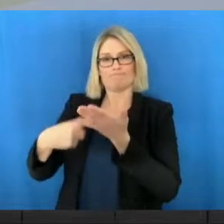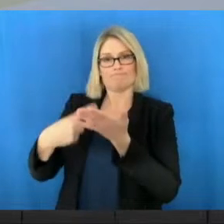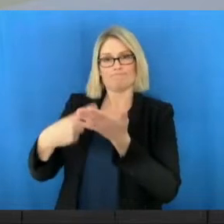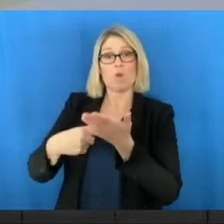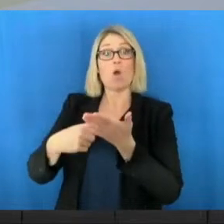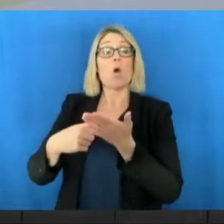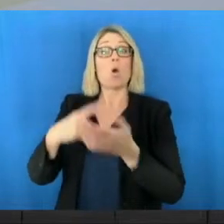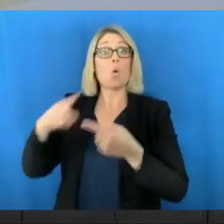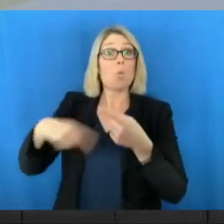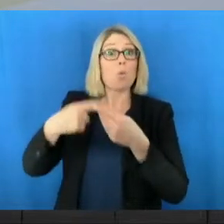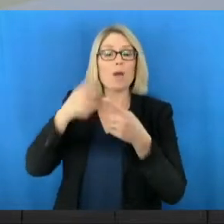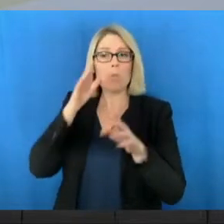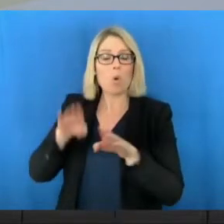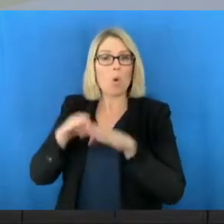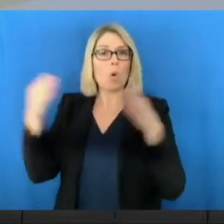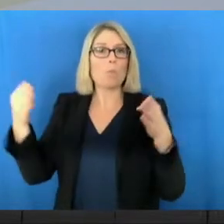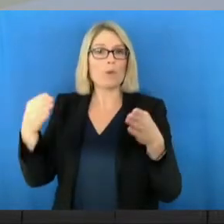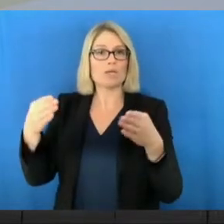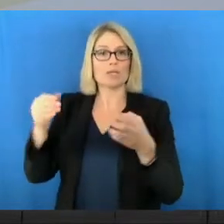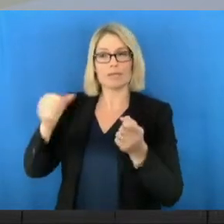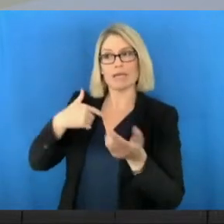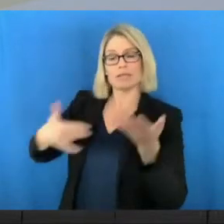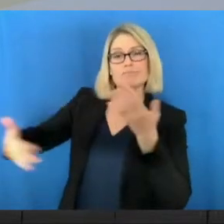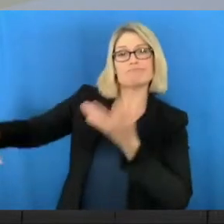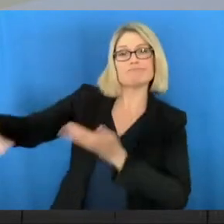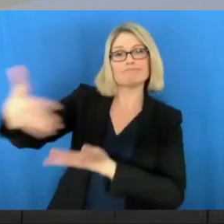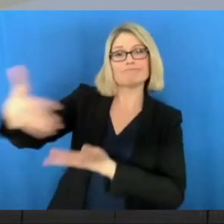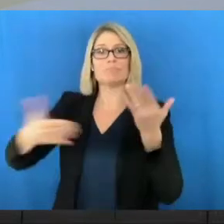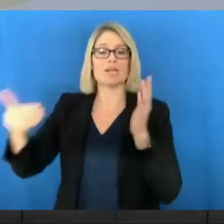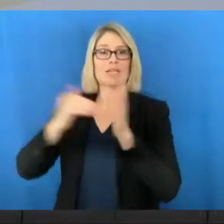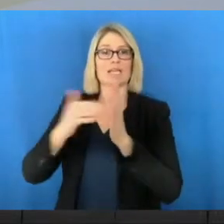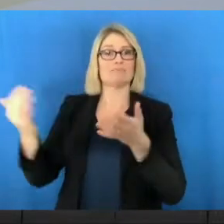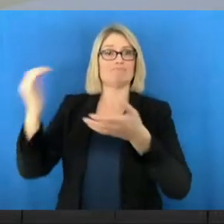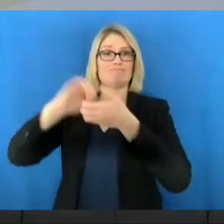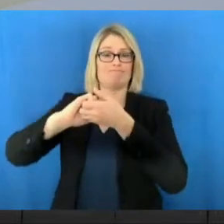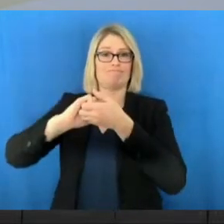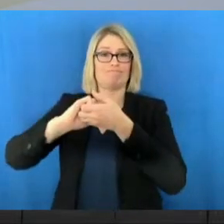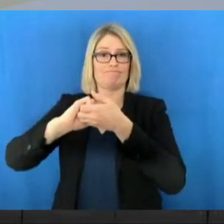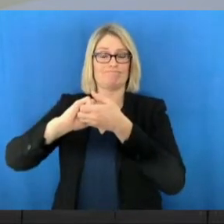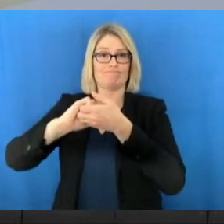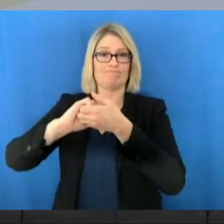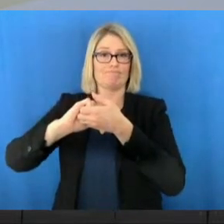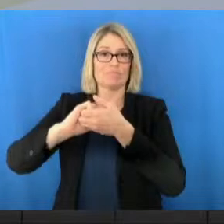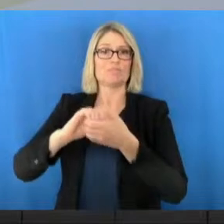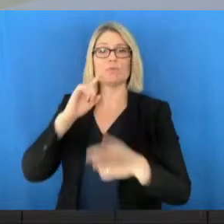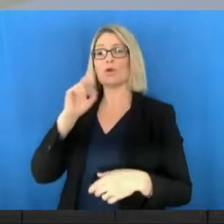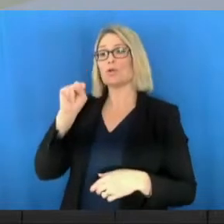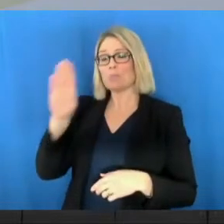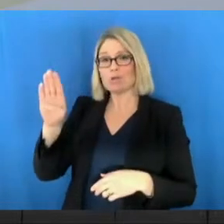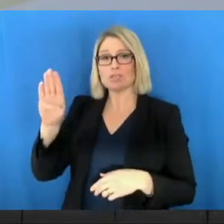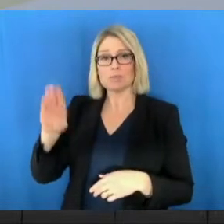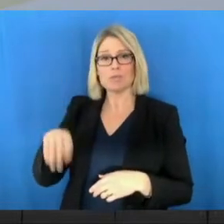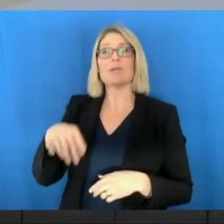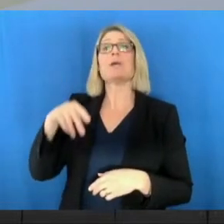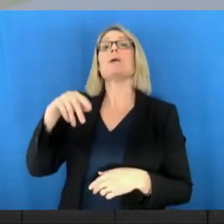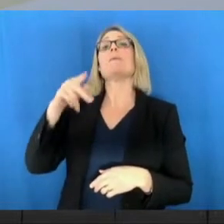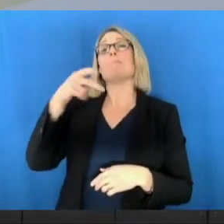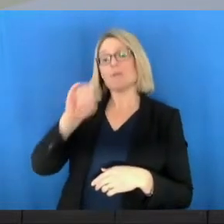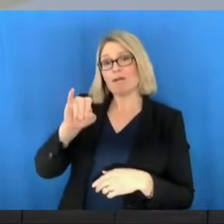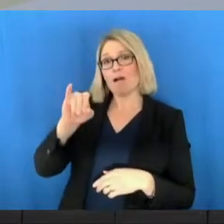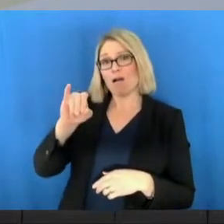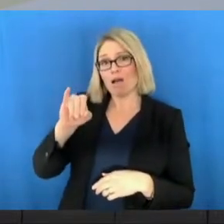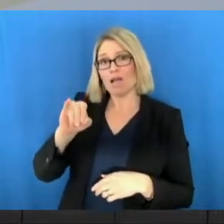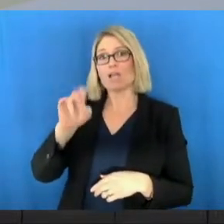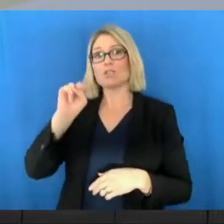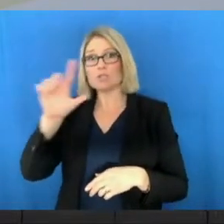may be able to reform, and certainly it is hoped that that could take place